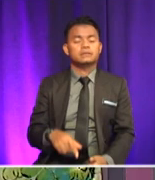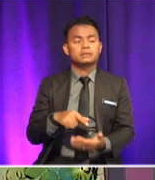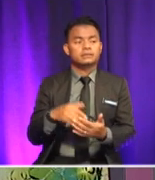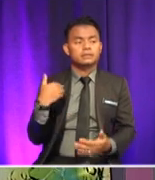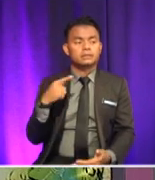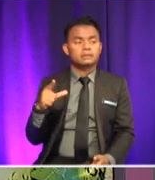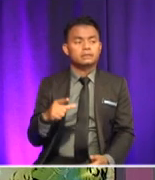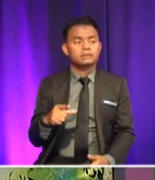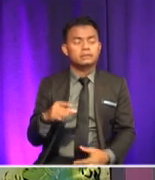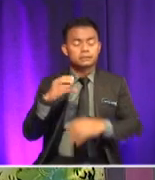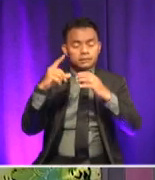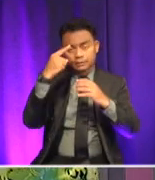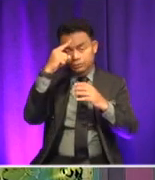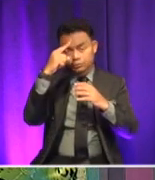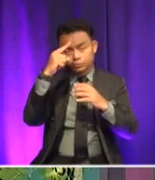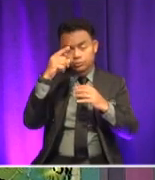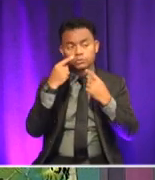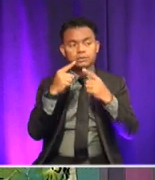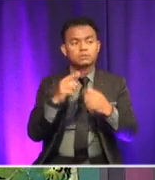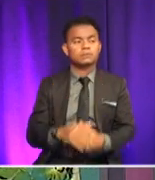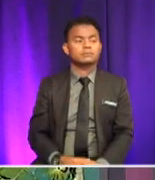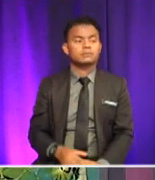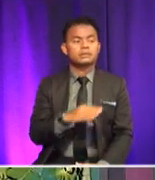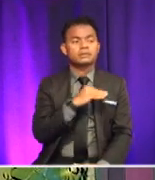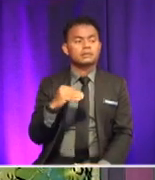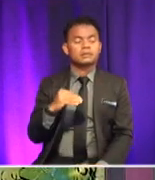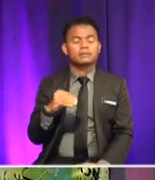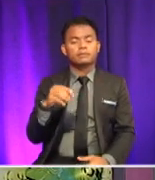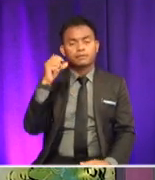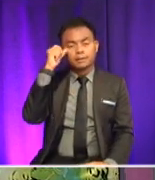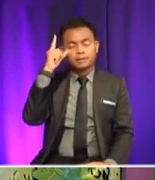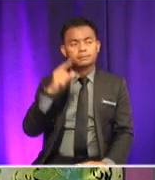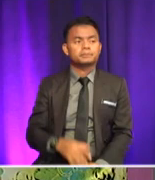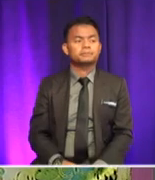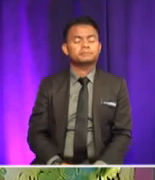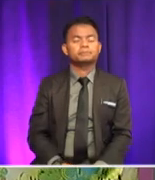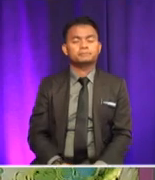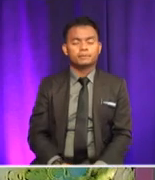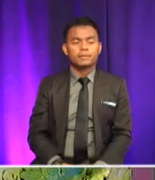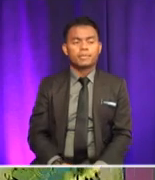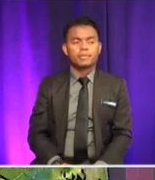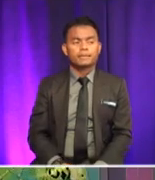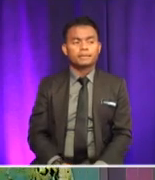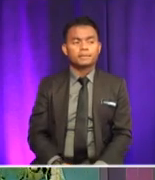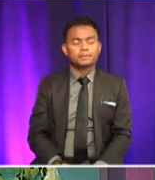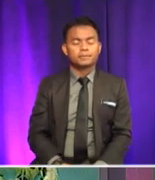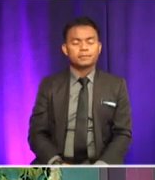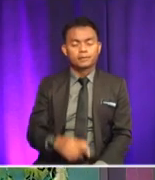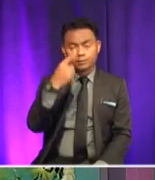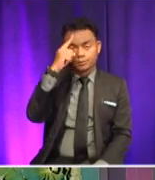answering. You need to understand all the AOs, and pretty much if you want to memorize, please do so. So the first one